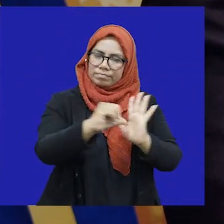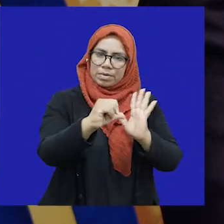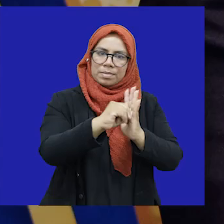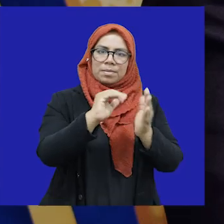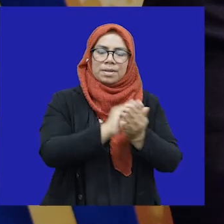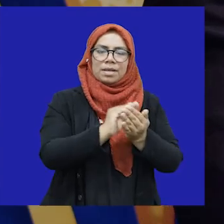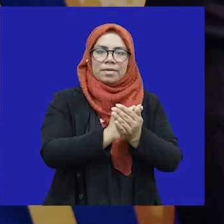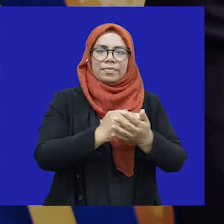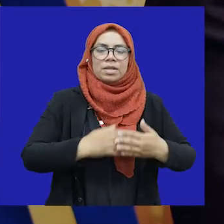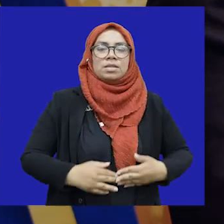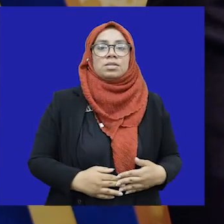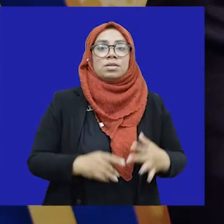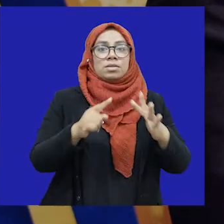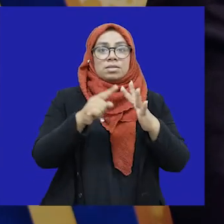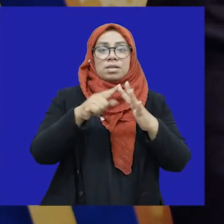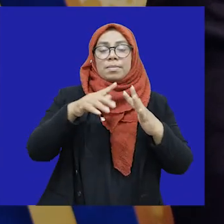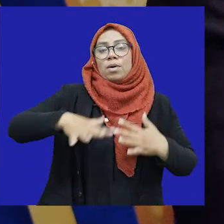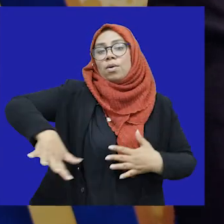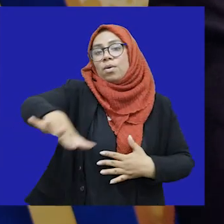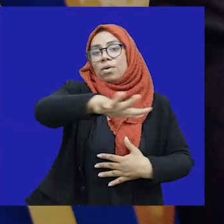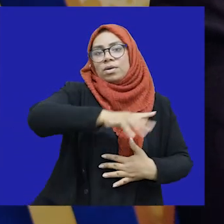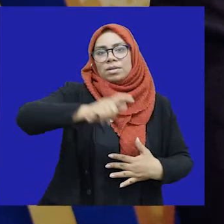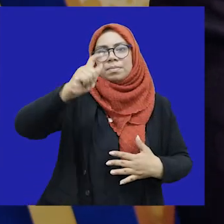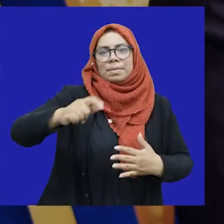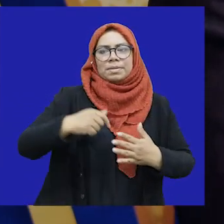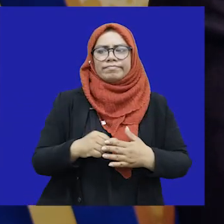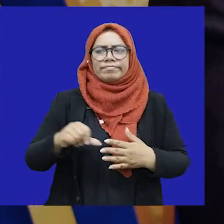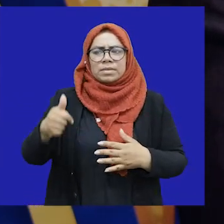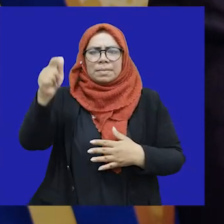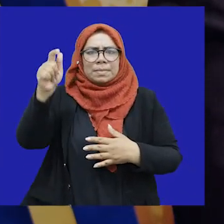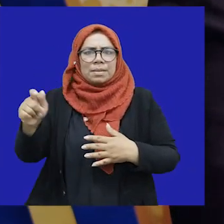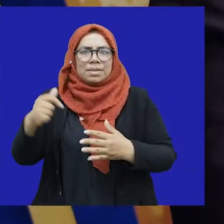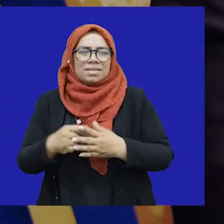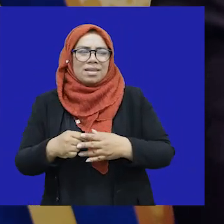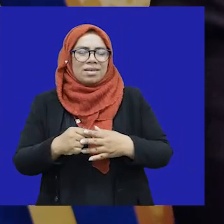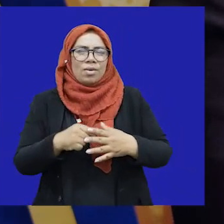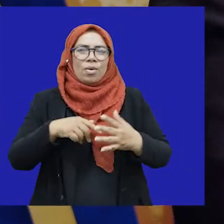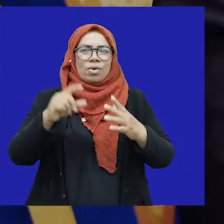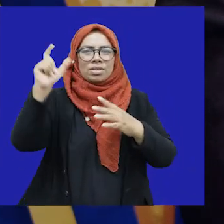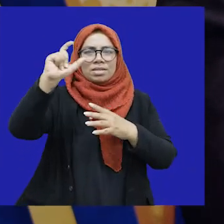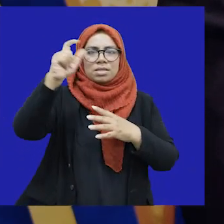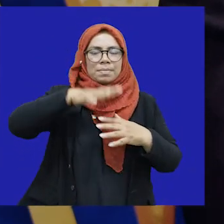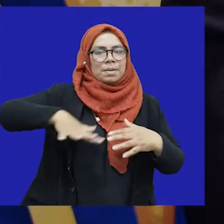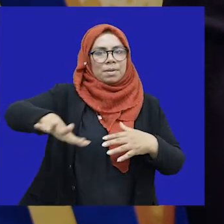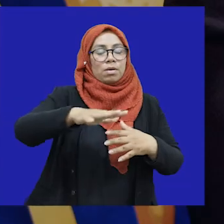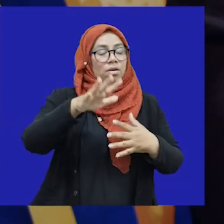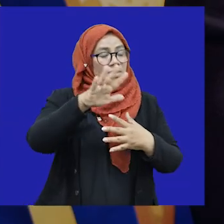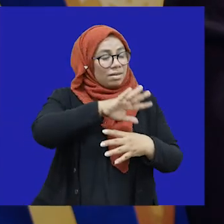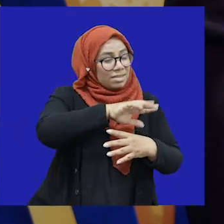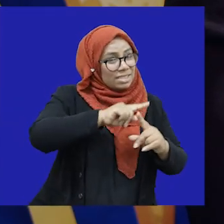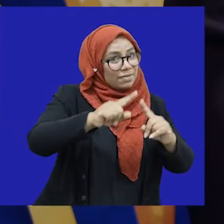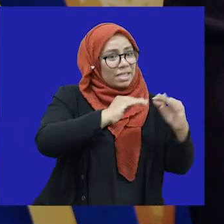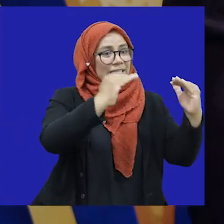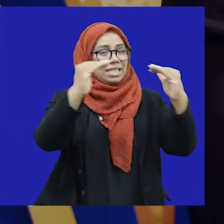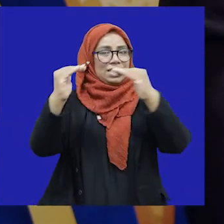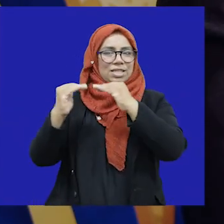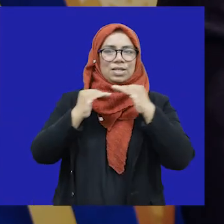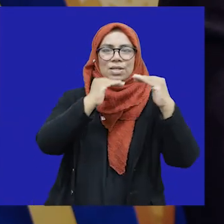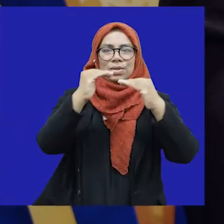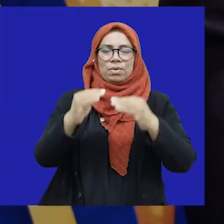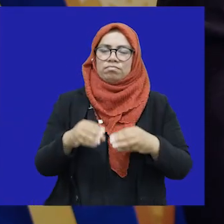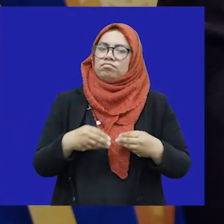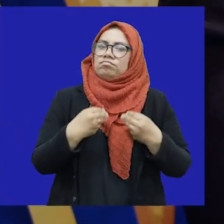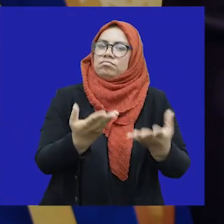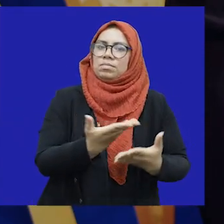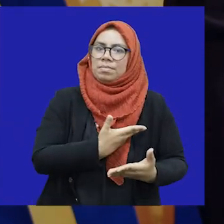his freedom from his master. The second way is a slave who may be purchased and set